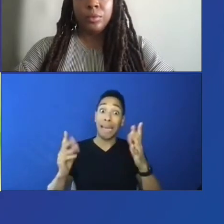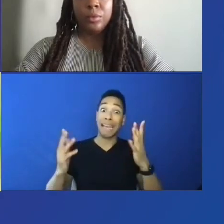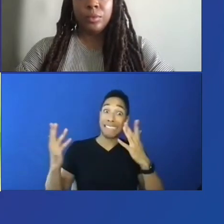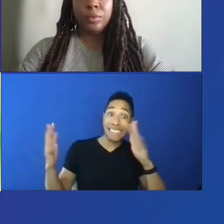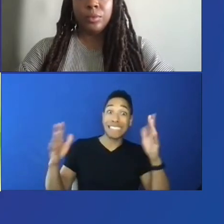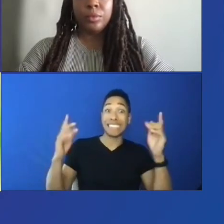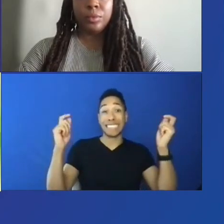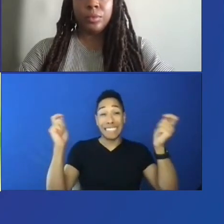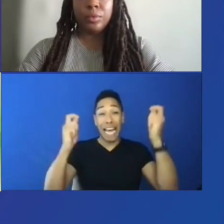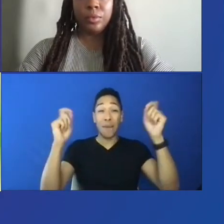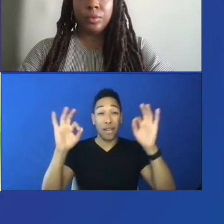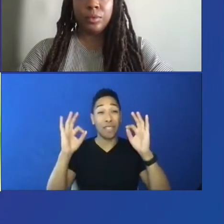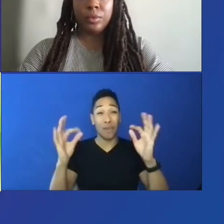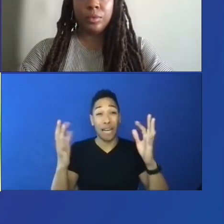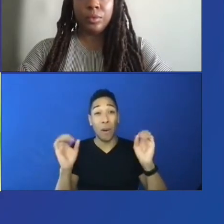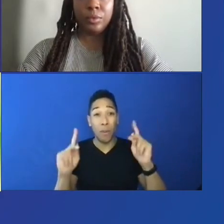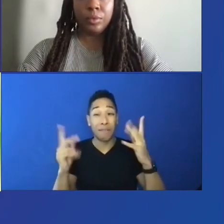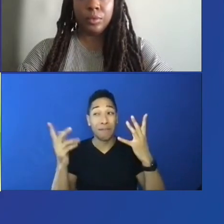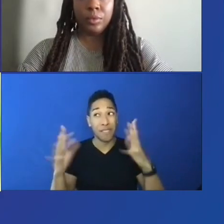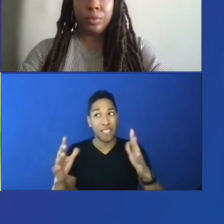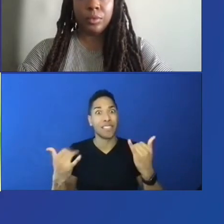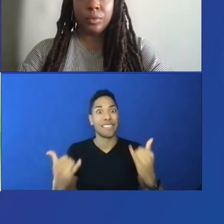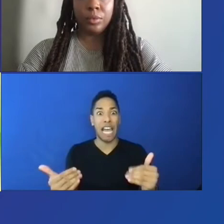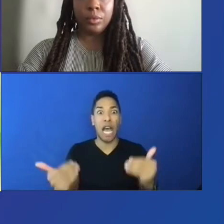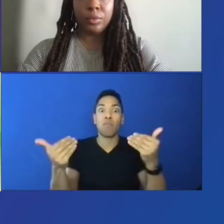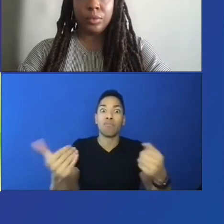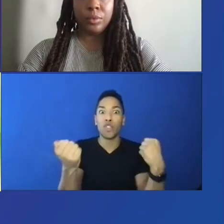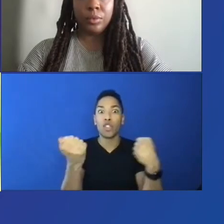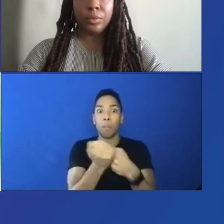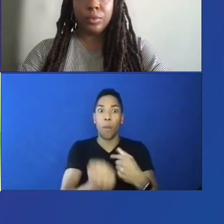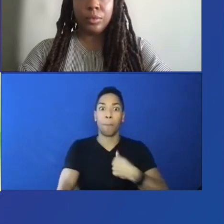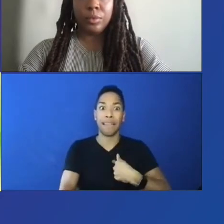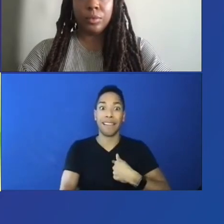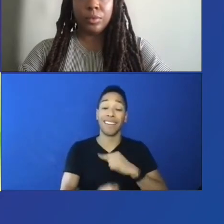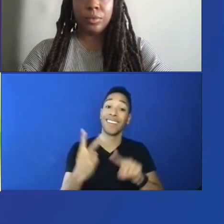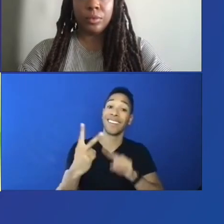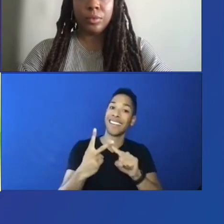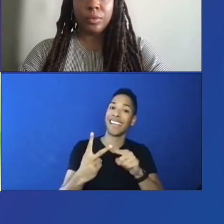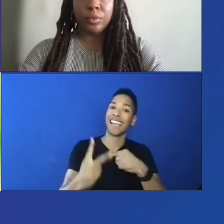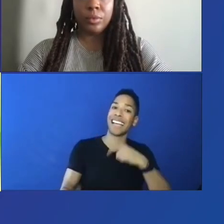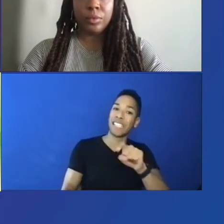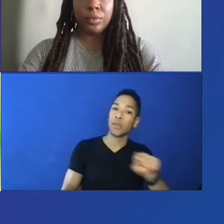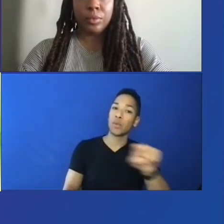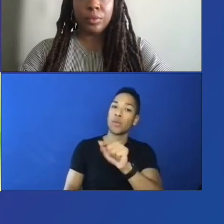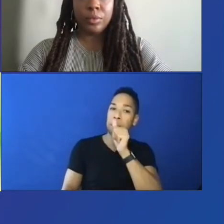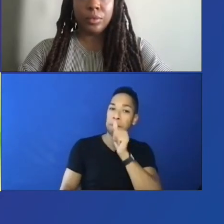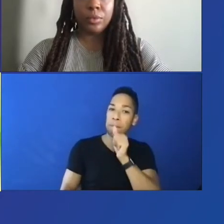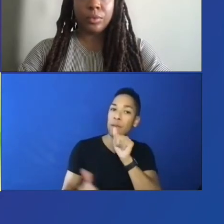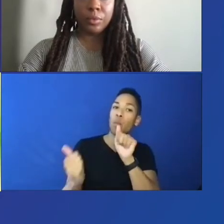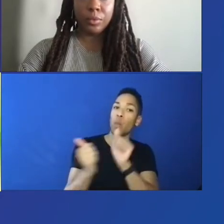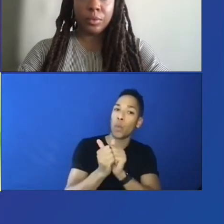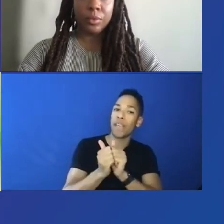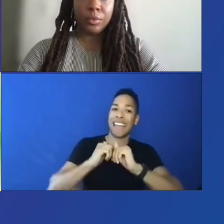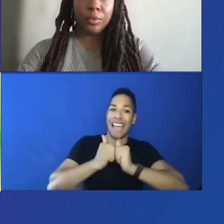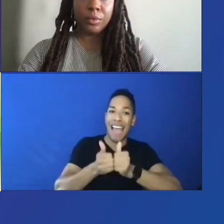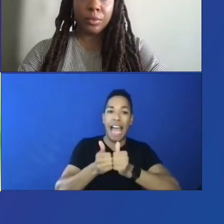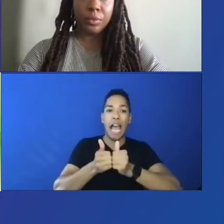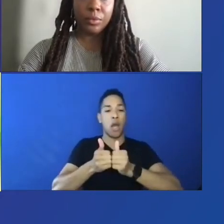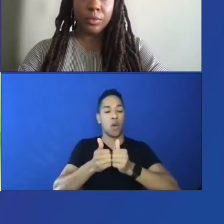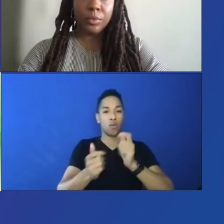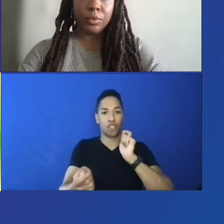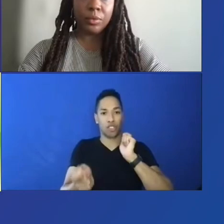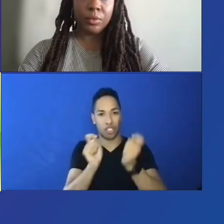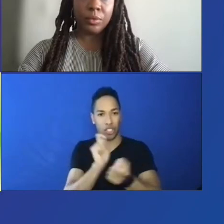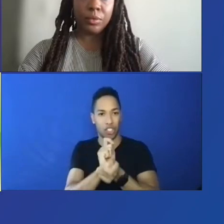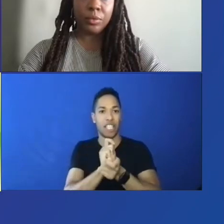now and move on to the support I need to be successful. But I also need the patience with the way some of this